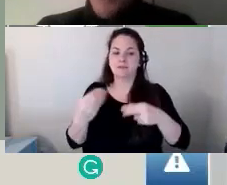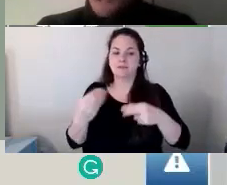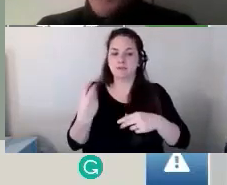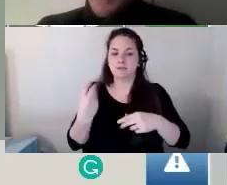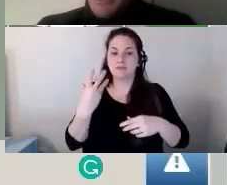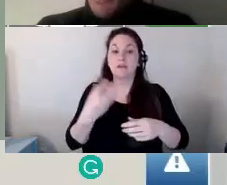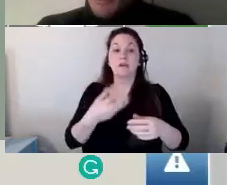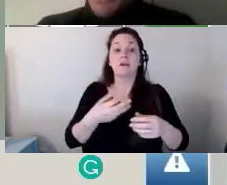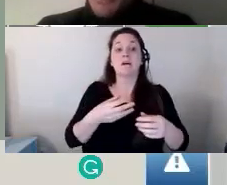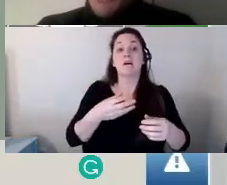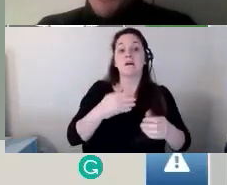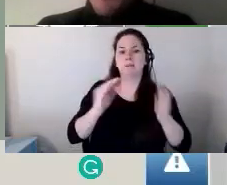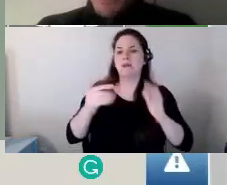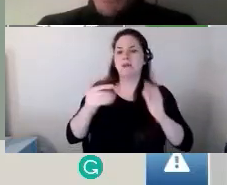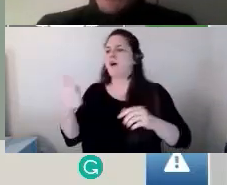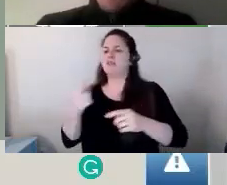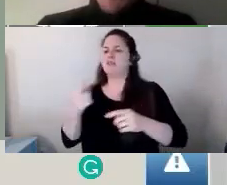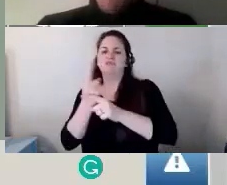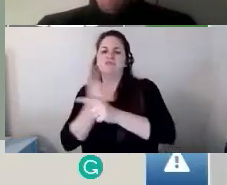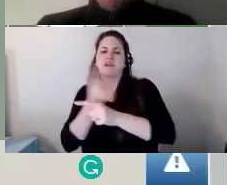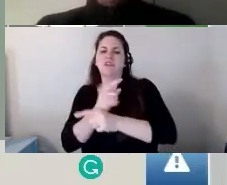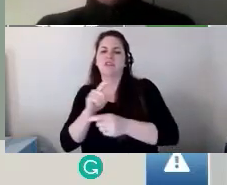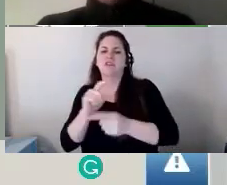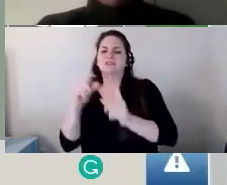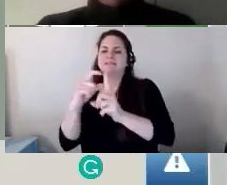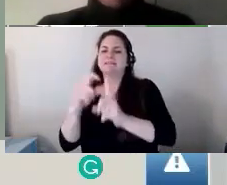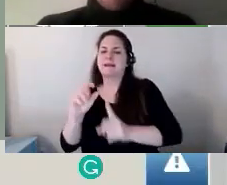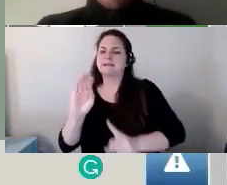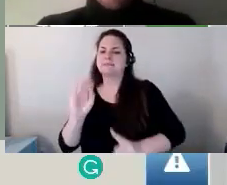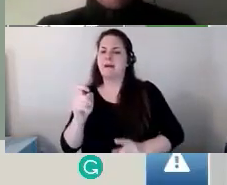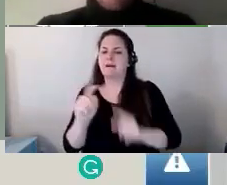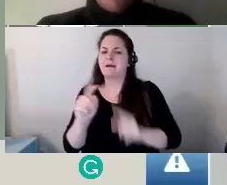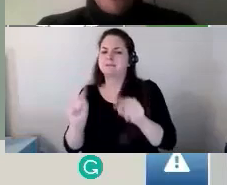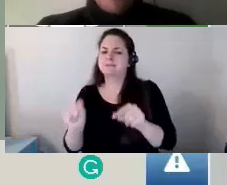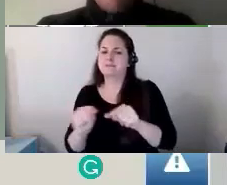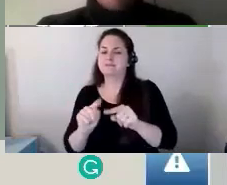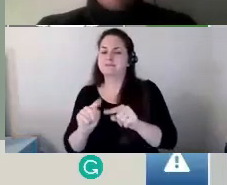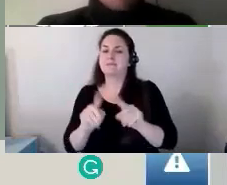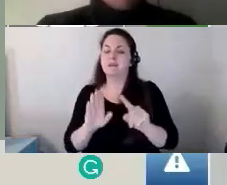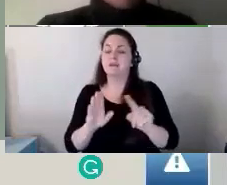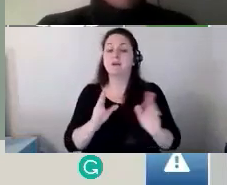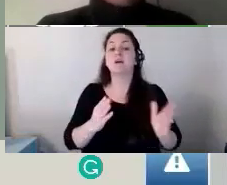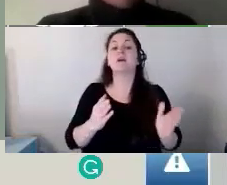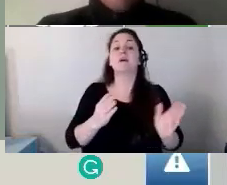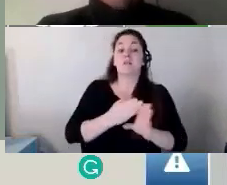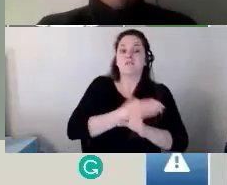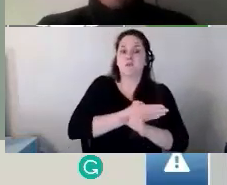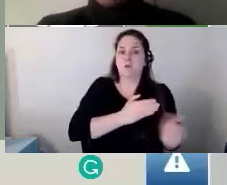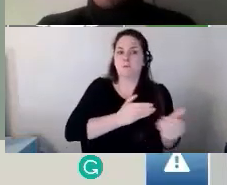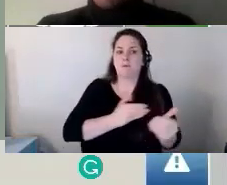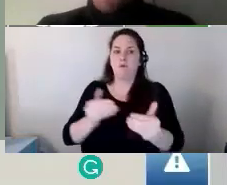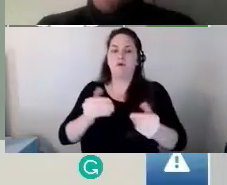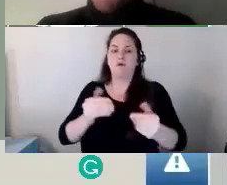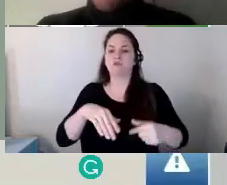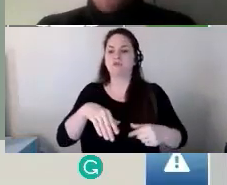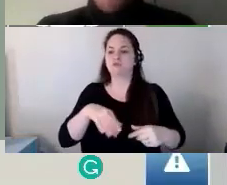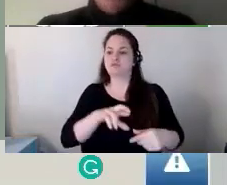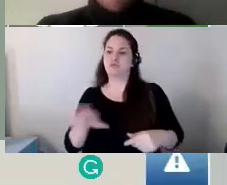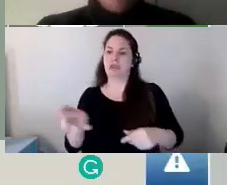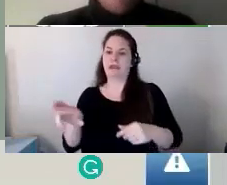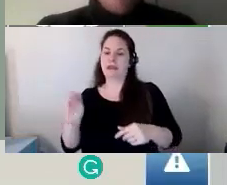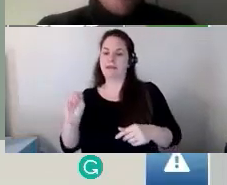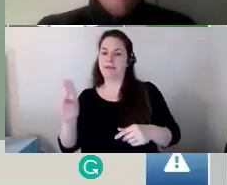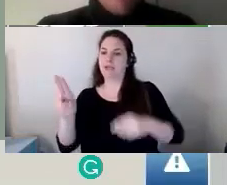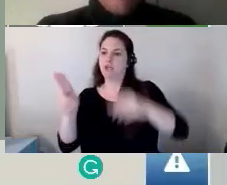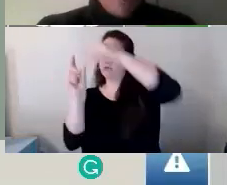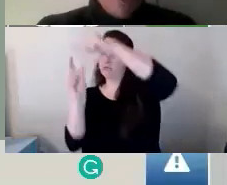are regular text boxes. Now, before we move on to the right-hand menu, let's upload some author photos